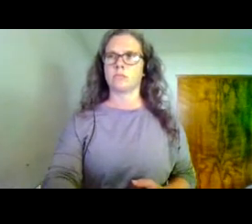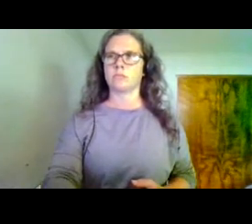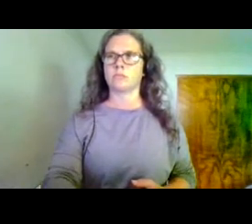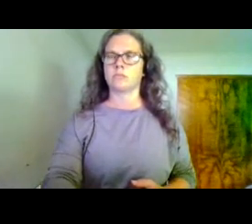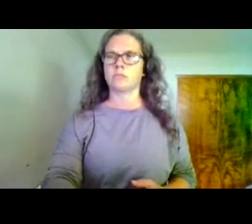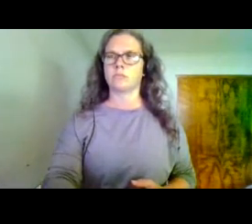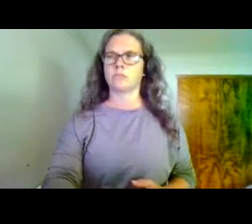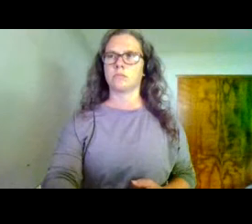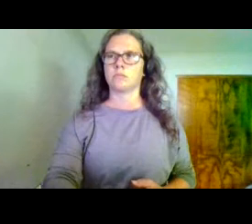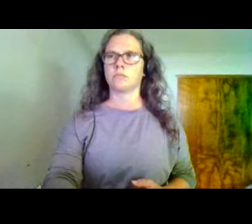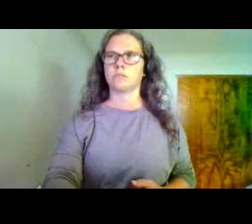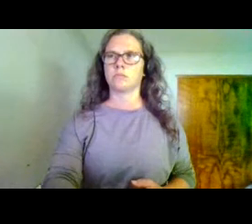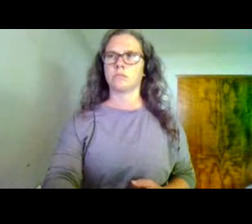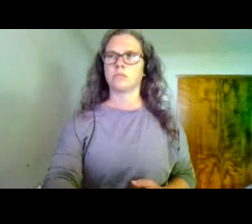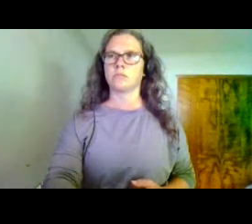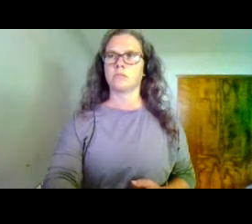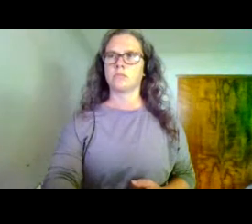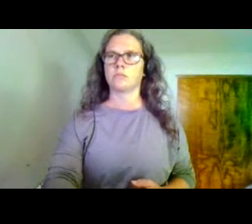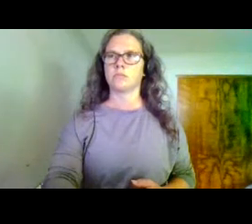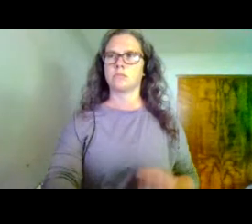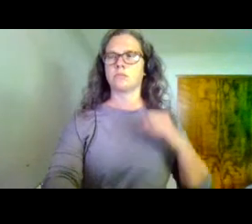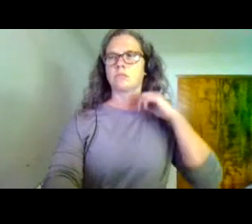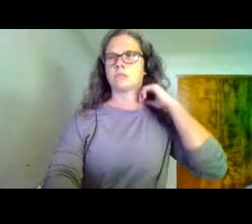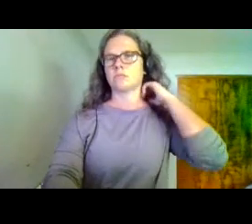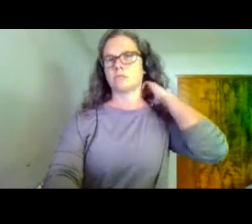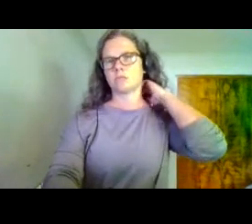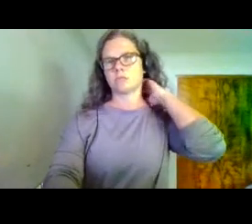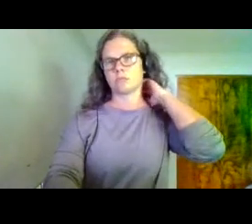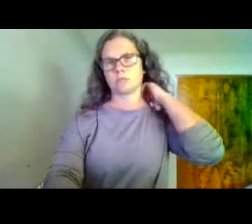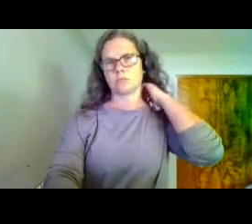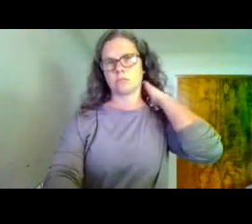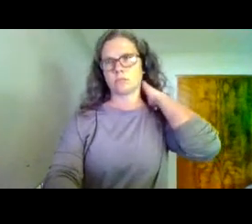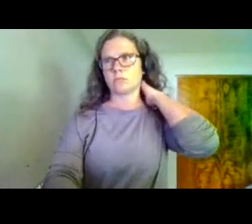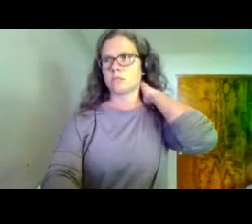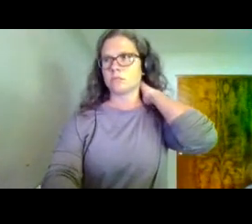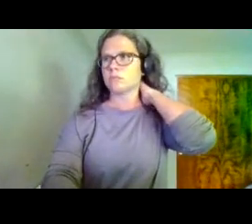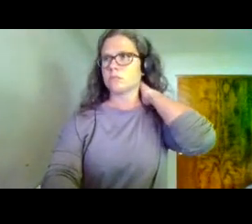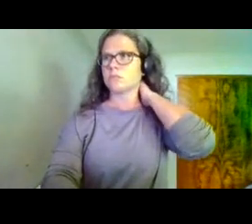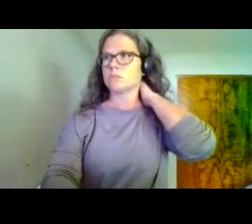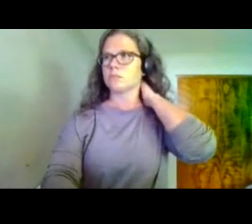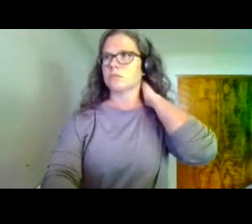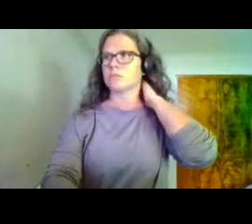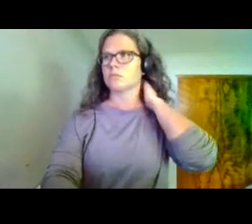Again, photodegradable. You get up to 24 months of protection with that.